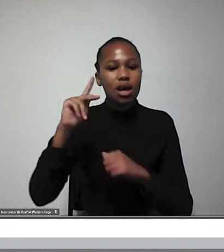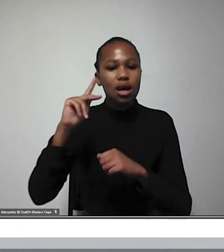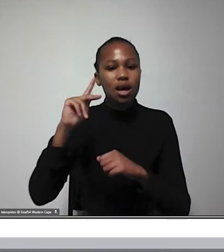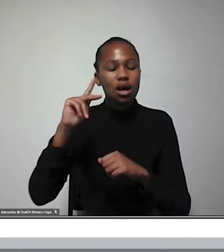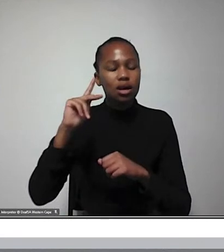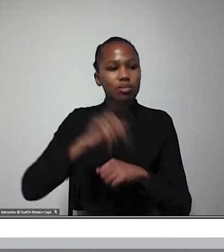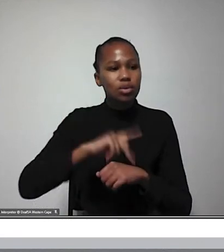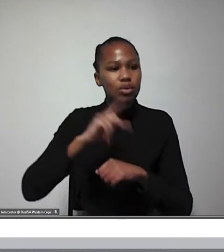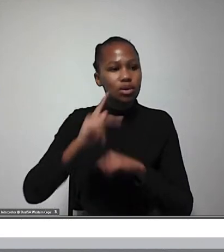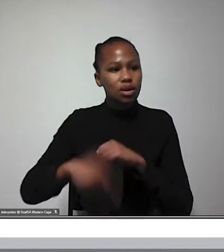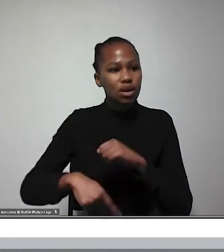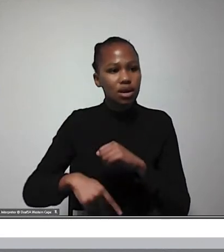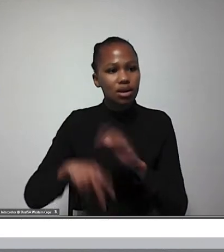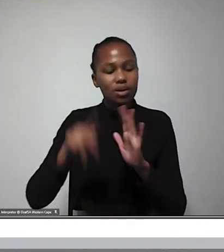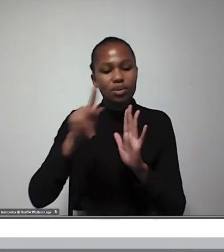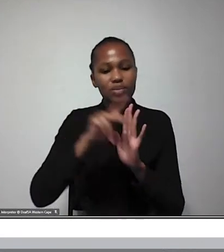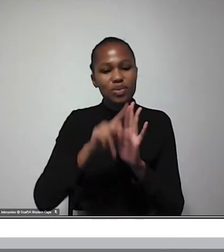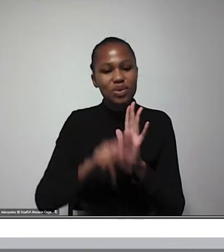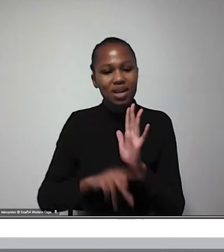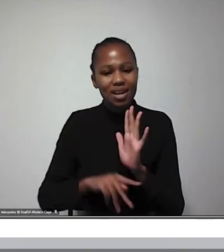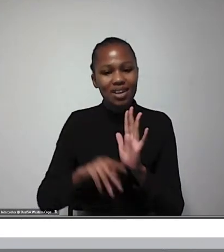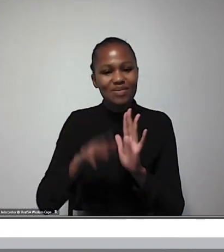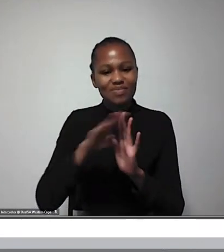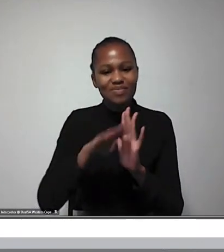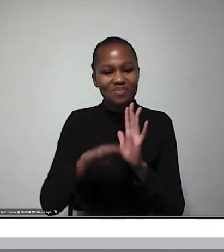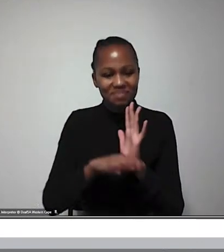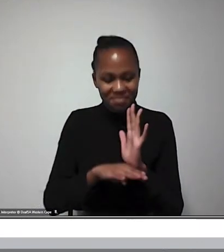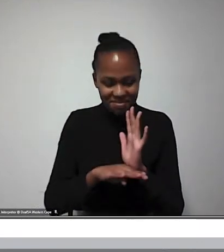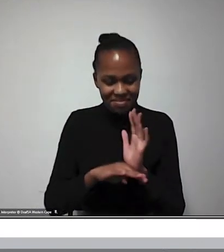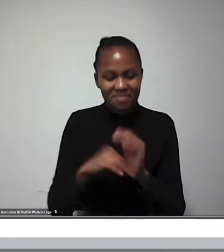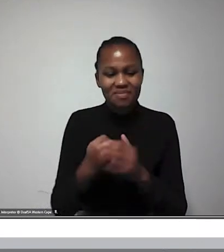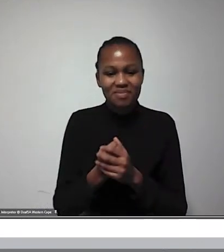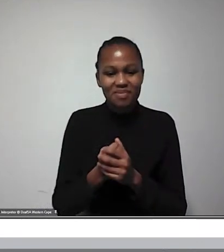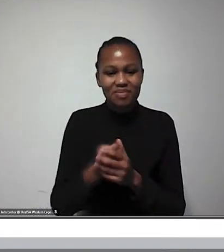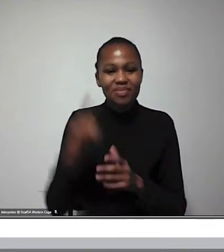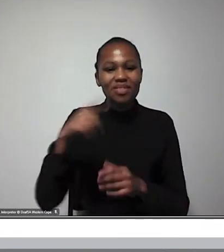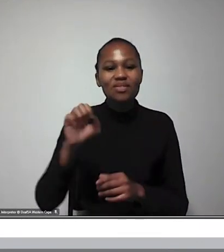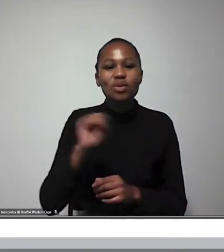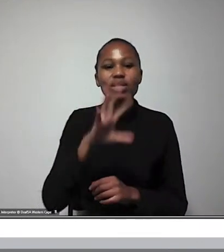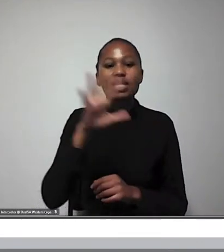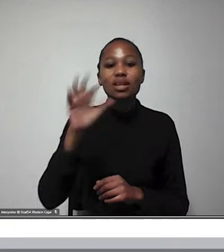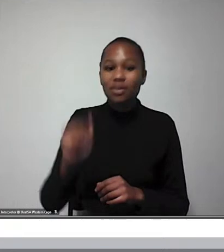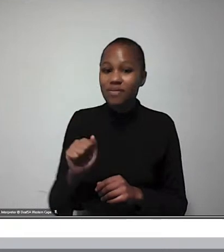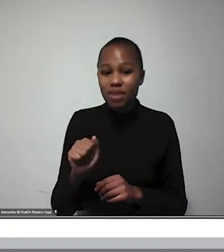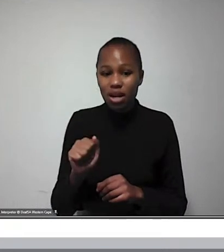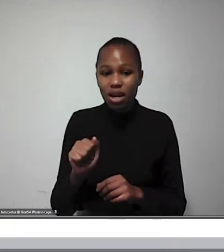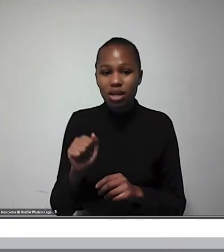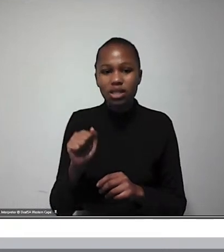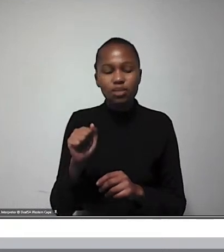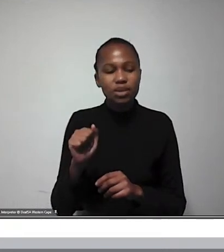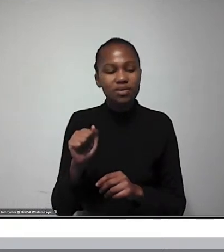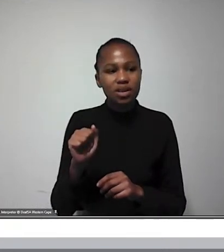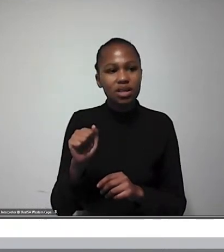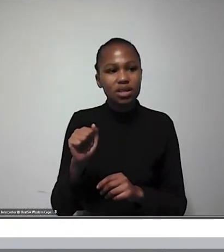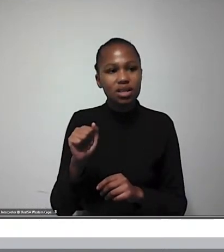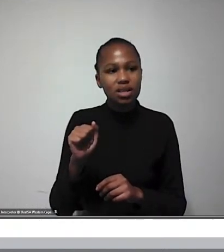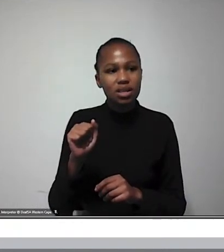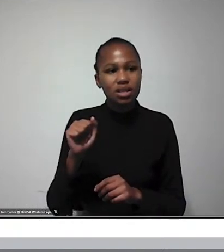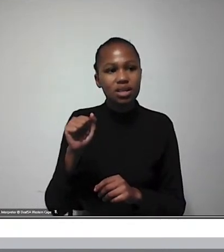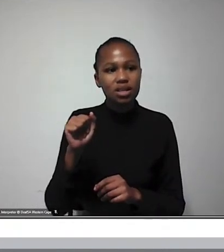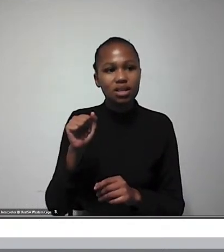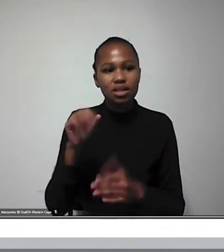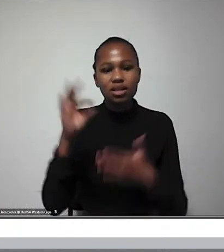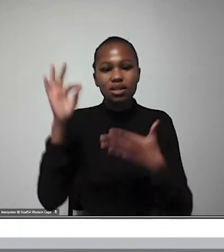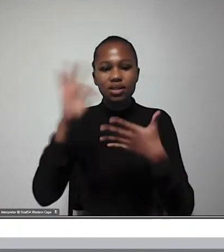renewed. So that wasn't in relation to South Africa specifically. It was it's got to do